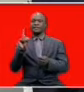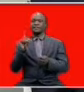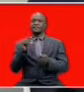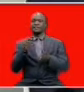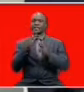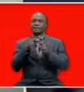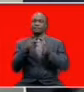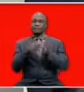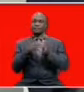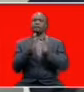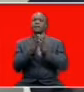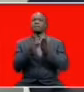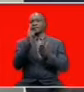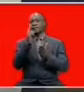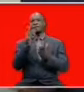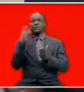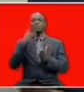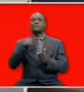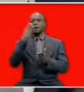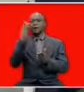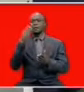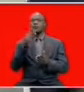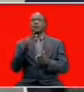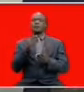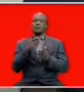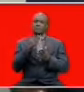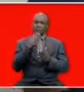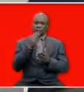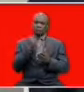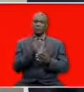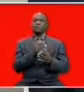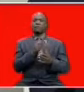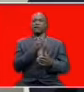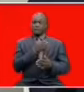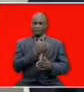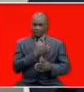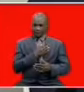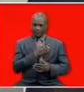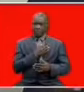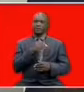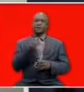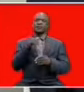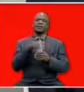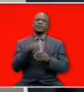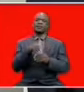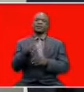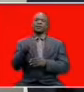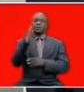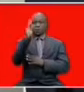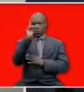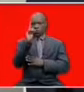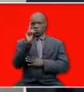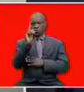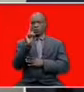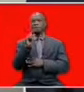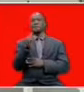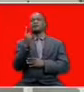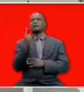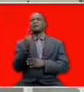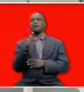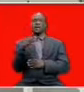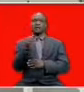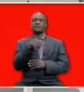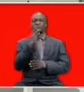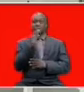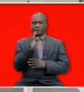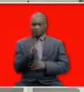in life, you know, whether it was business, whether it was life in its ordinary sense, they did well. So it's achievable indeed. All right.